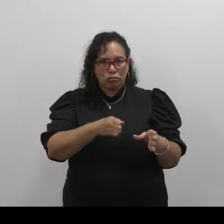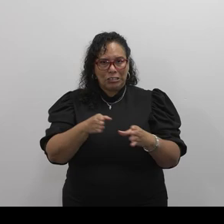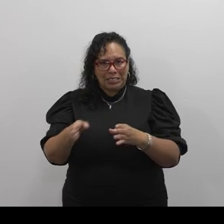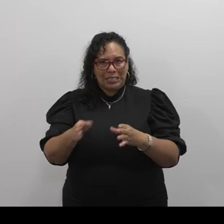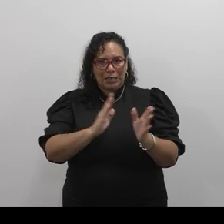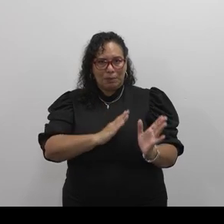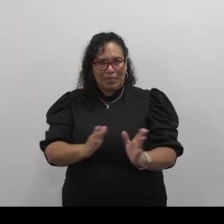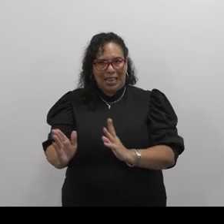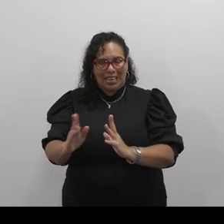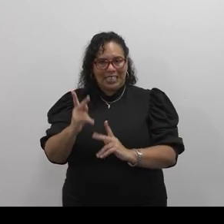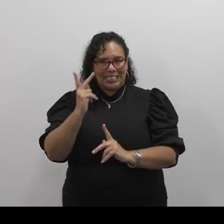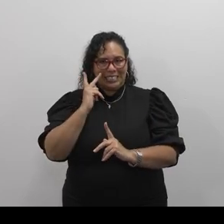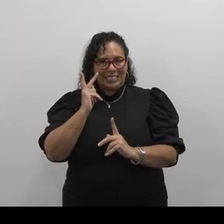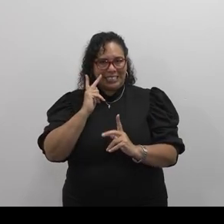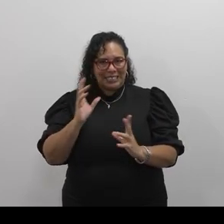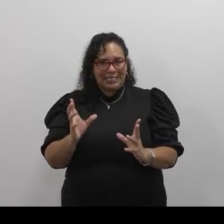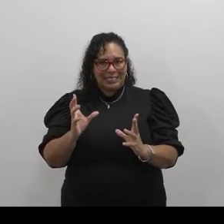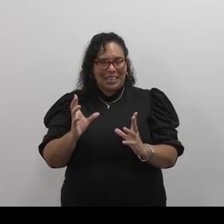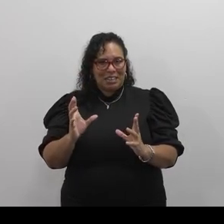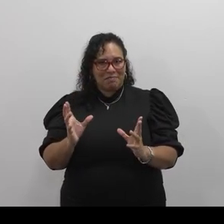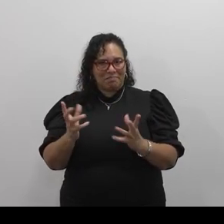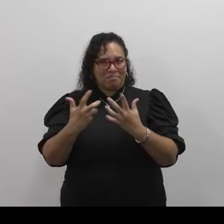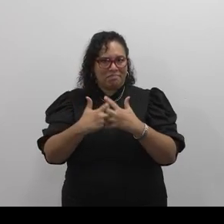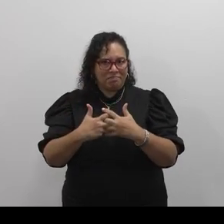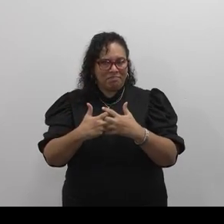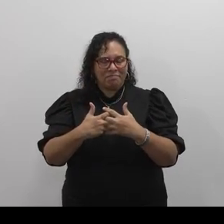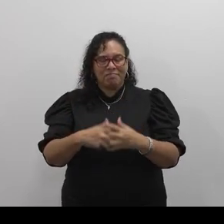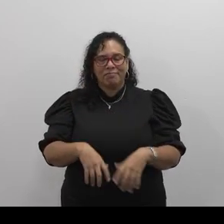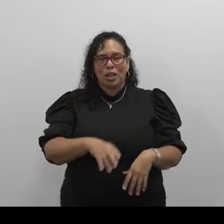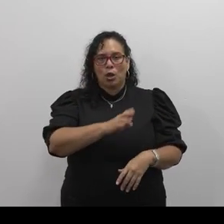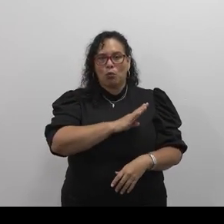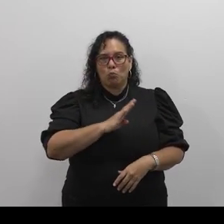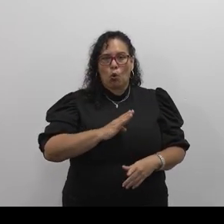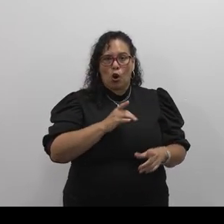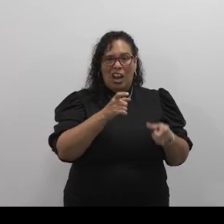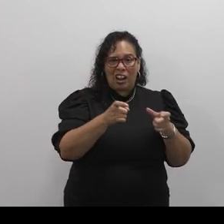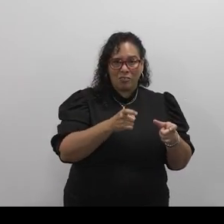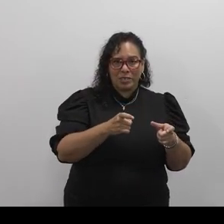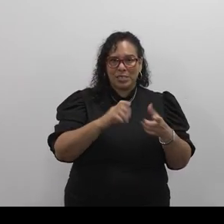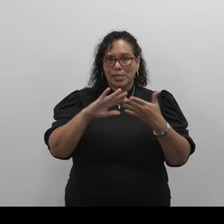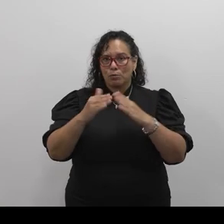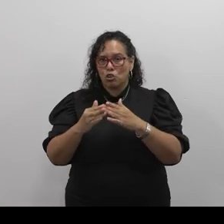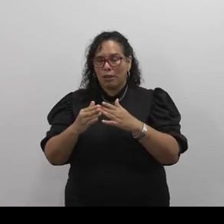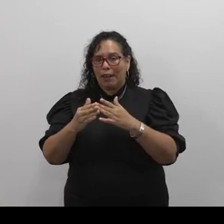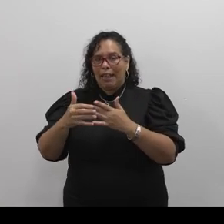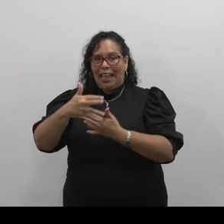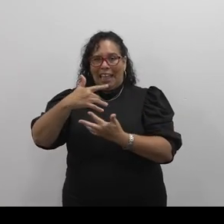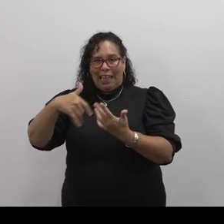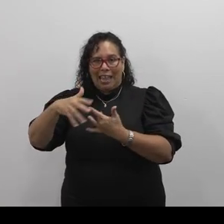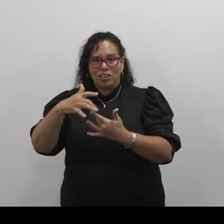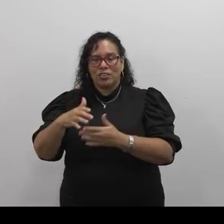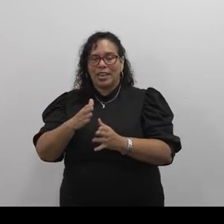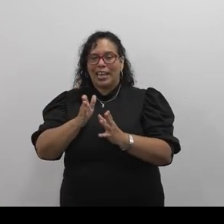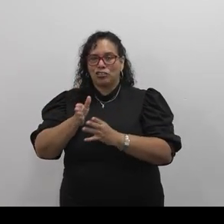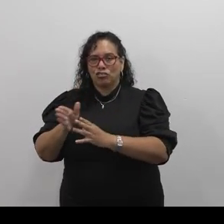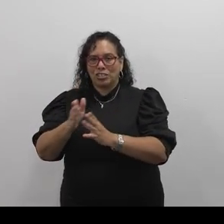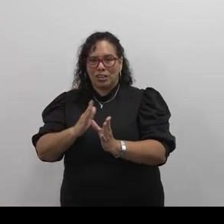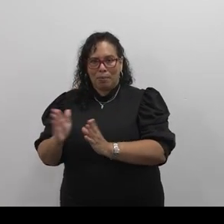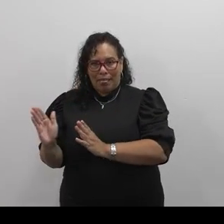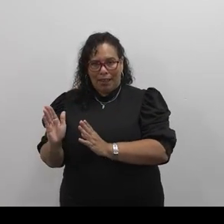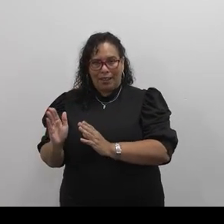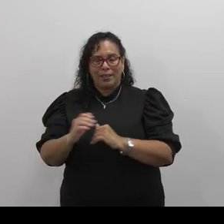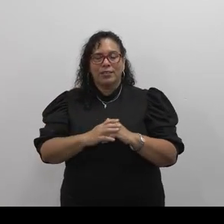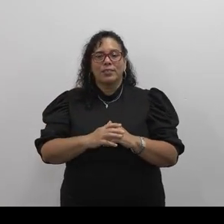and seeing the nexus between board governance, community engagement, and strategic planning process. So